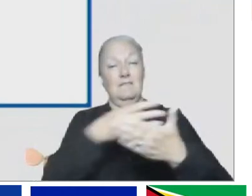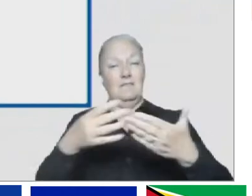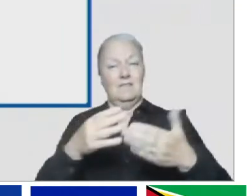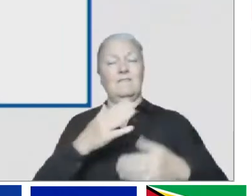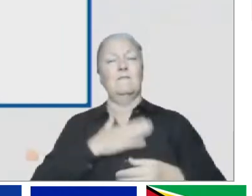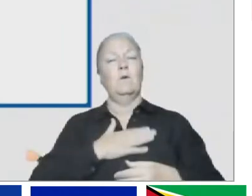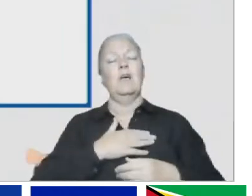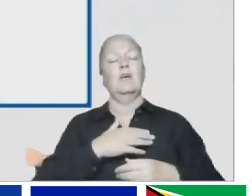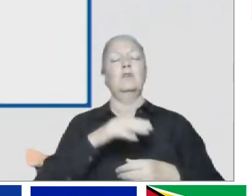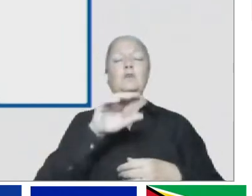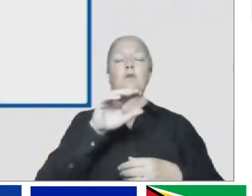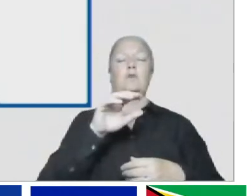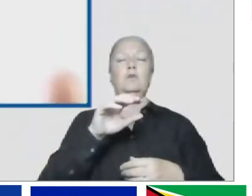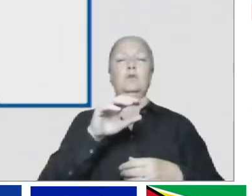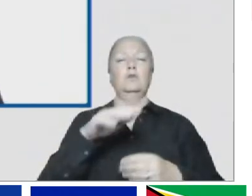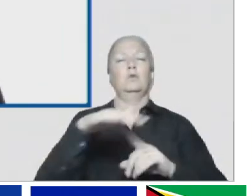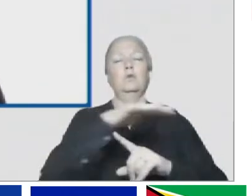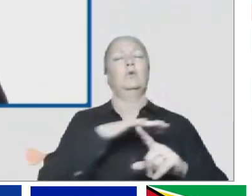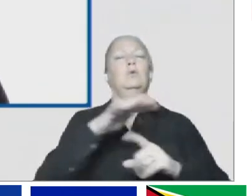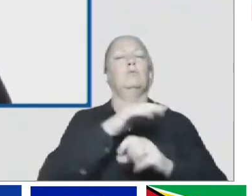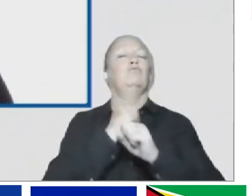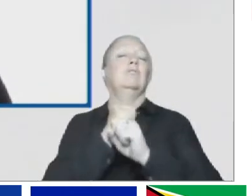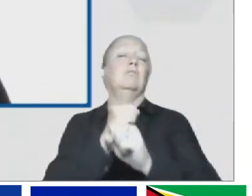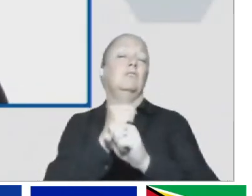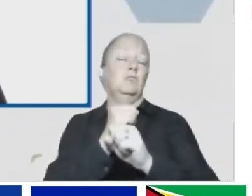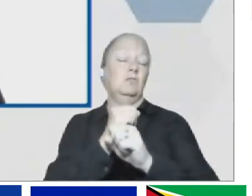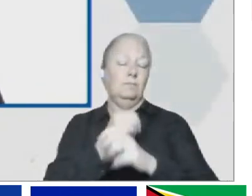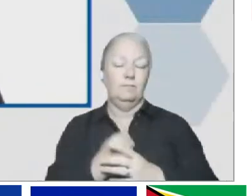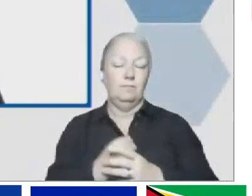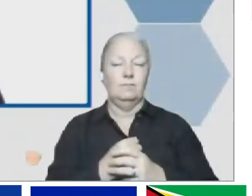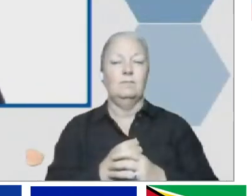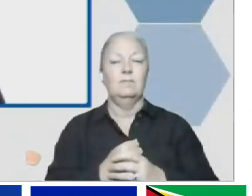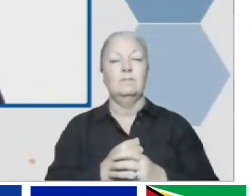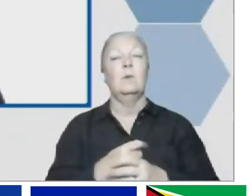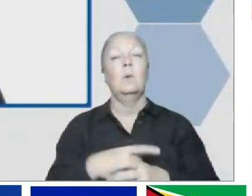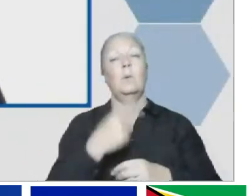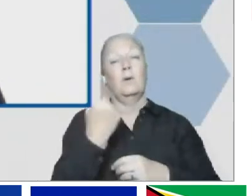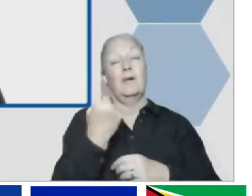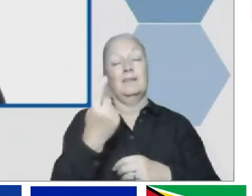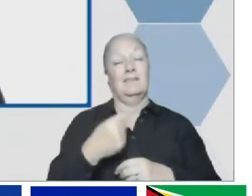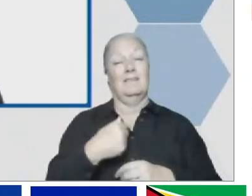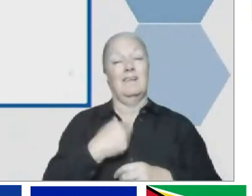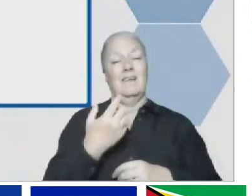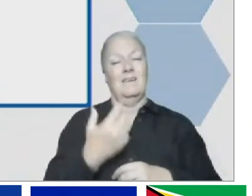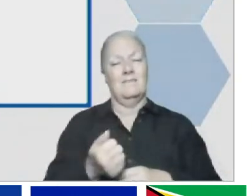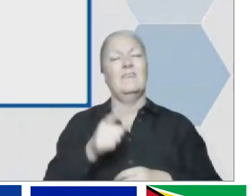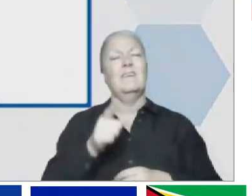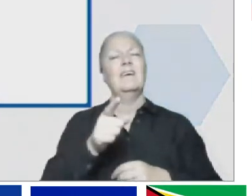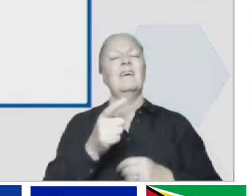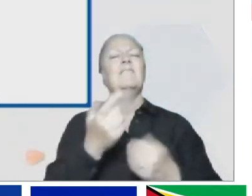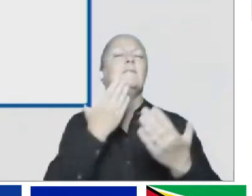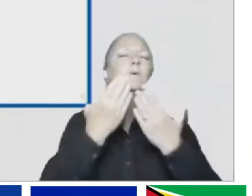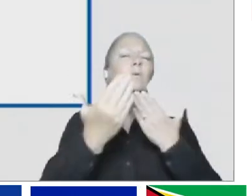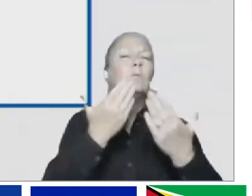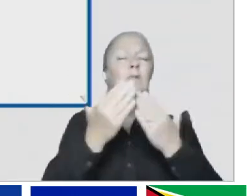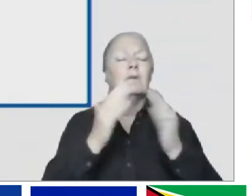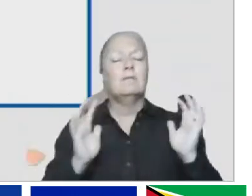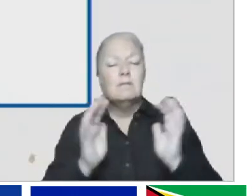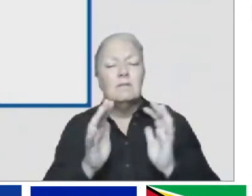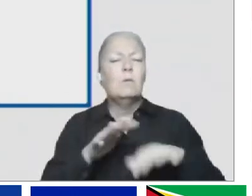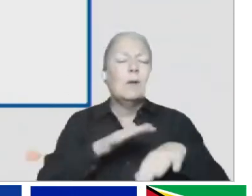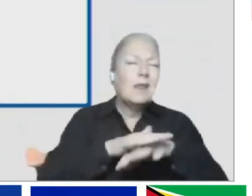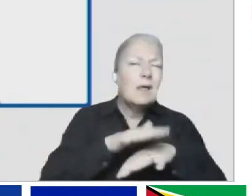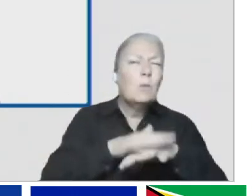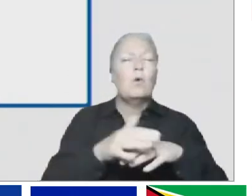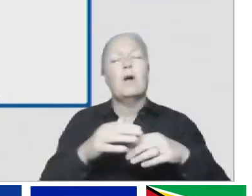And one of the main functions of the committee is the provision of a forum for networking and collaboration across programs and projects